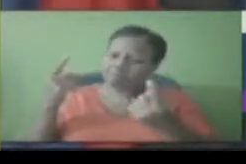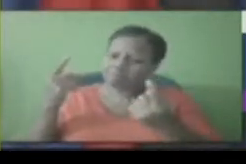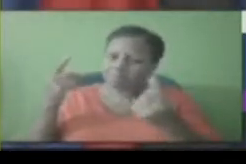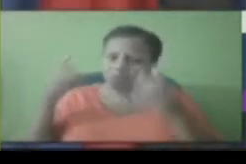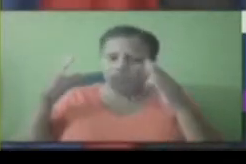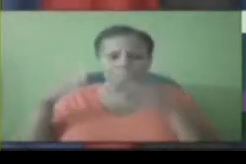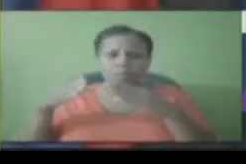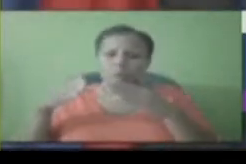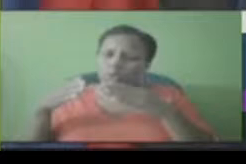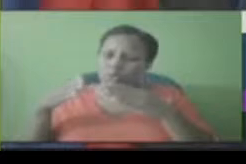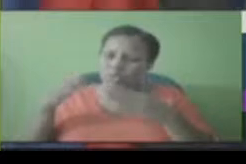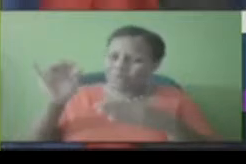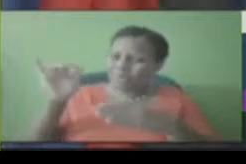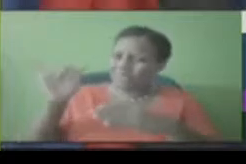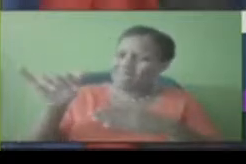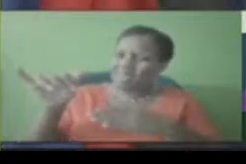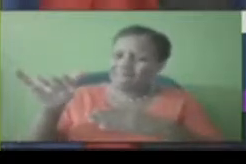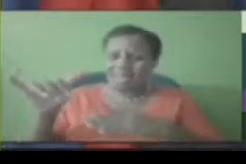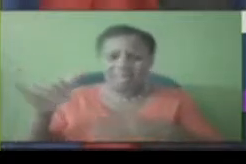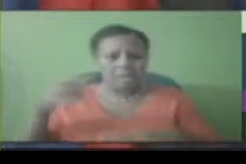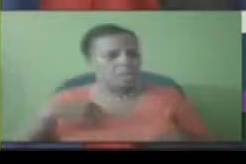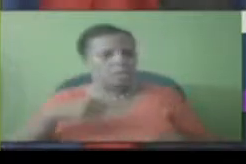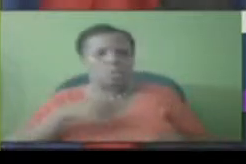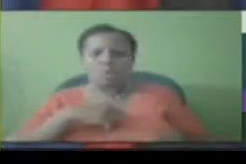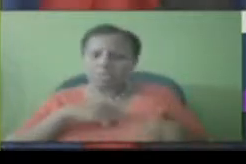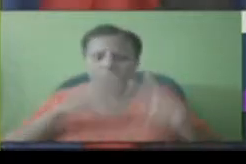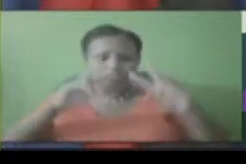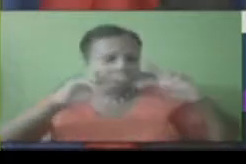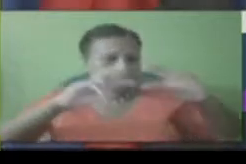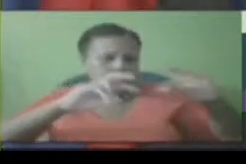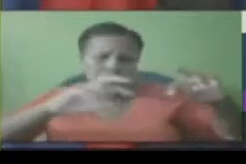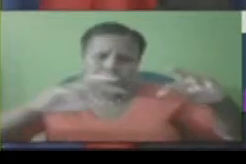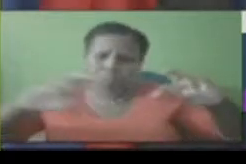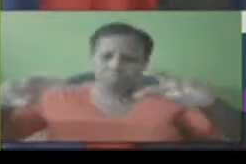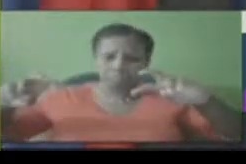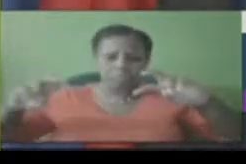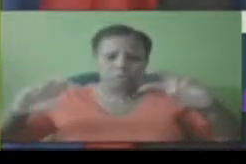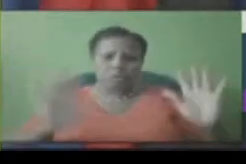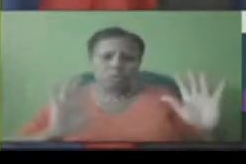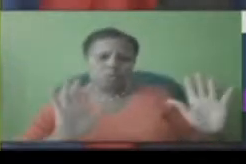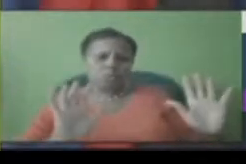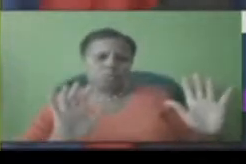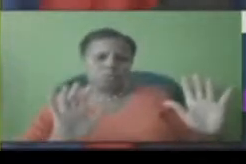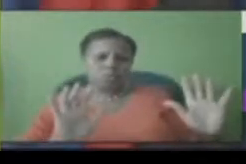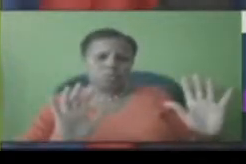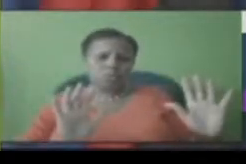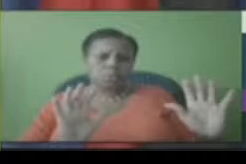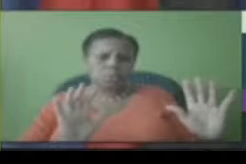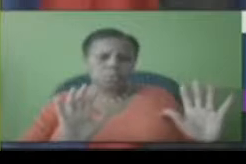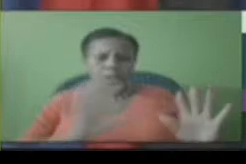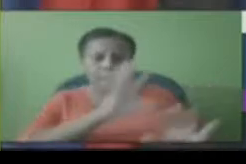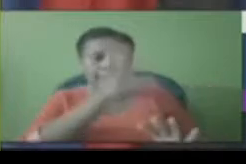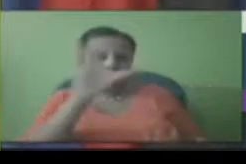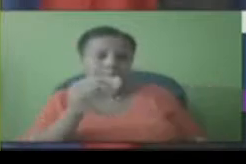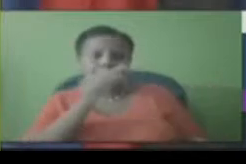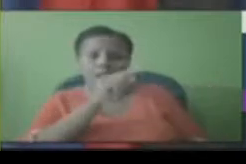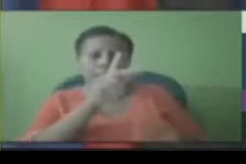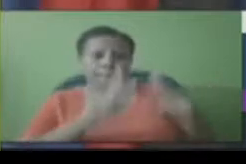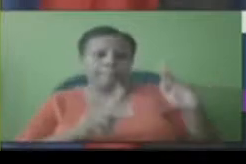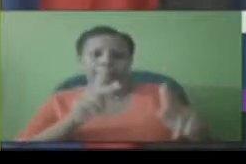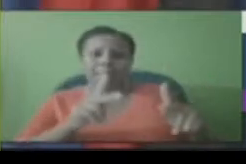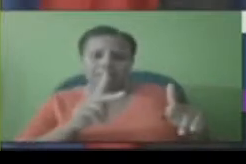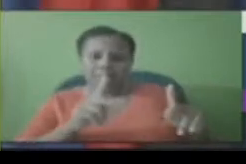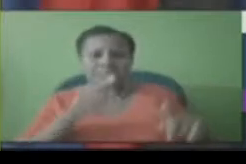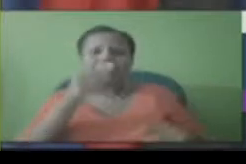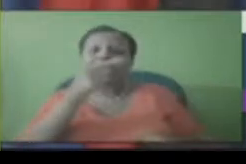that the plant that the Africans platform is coming from, vaccines, at this point in time, are